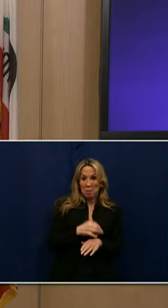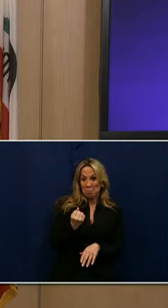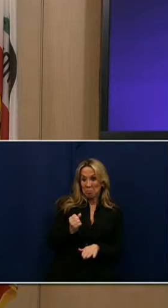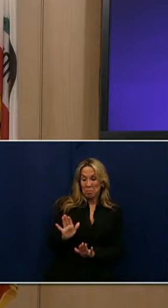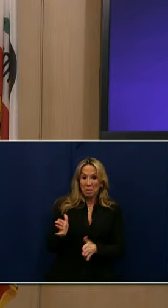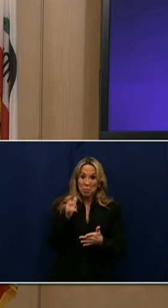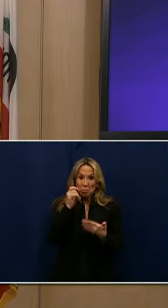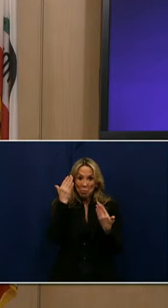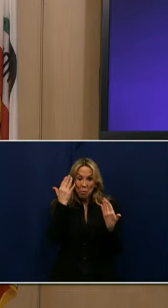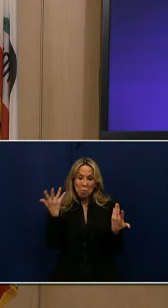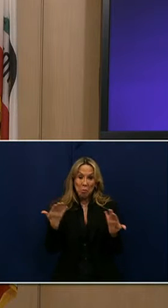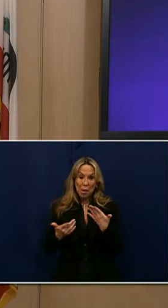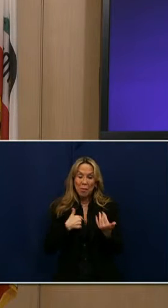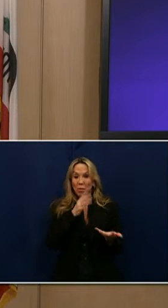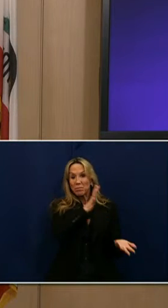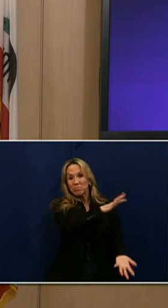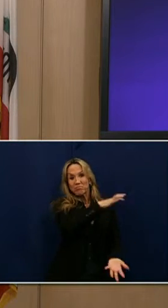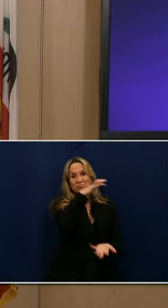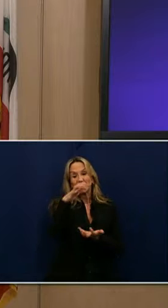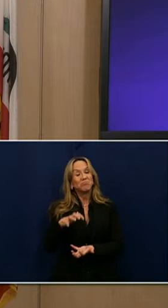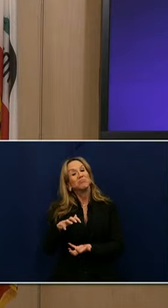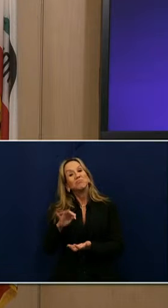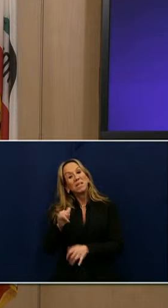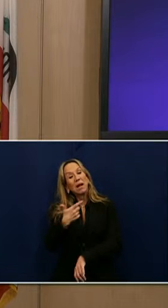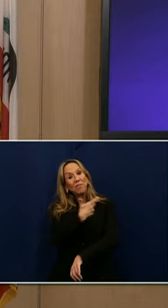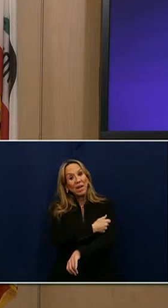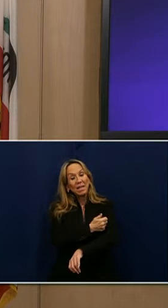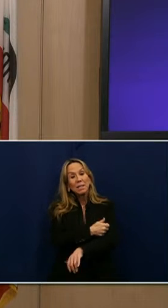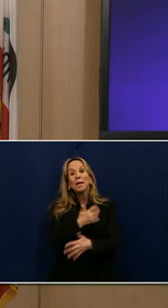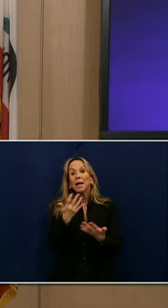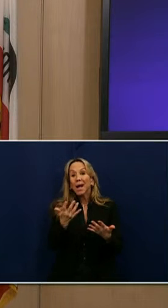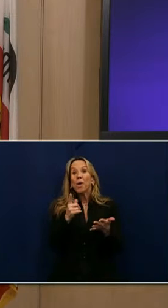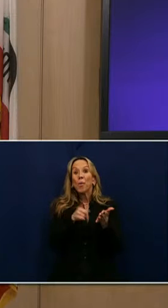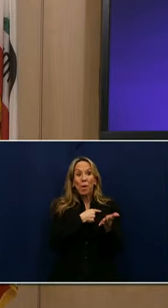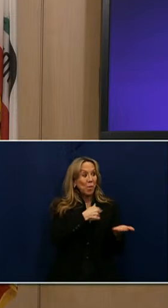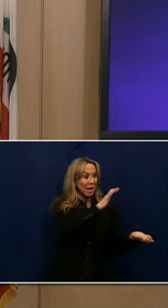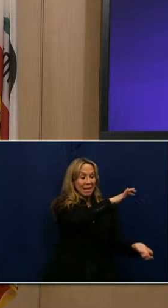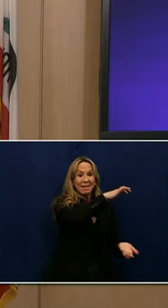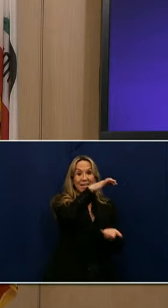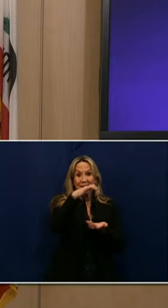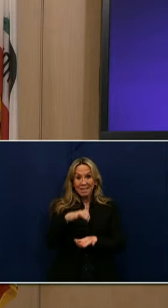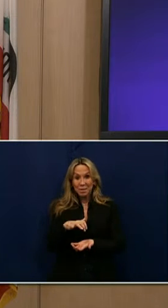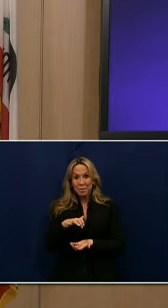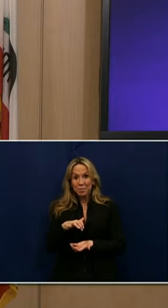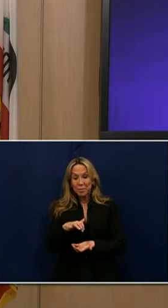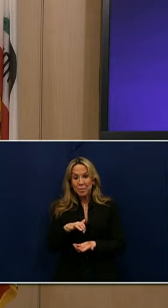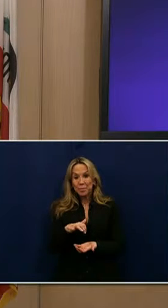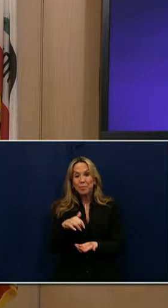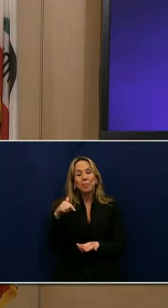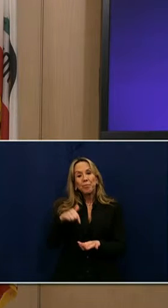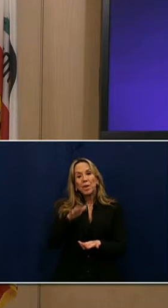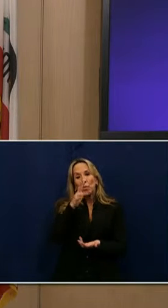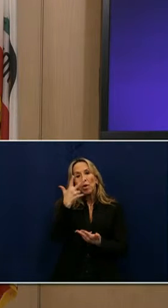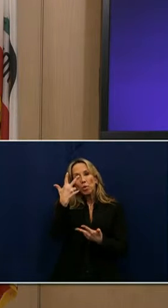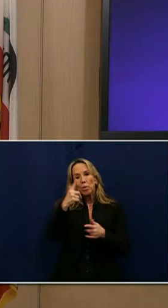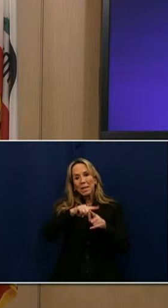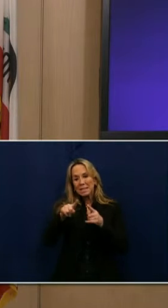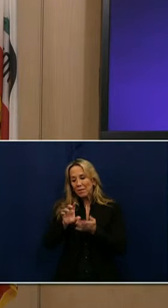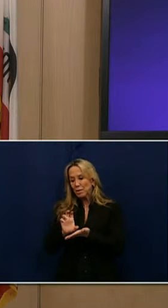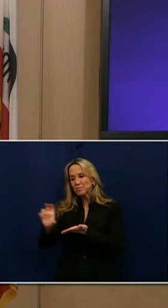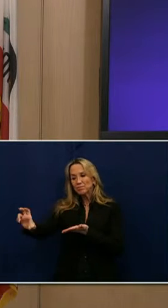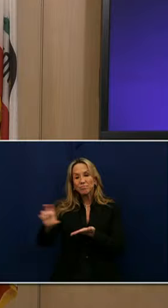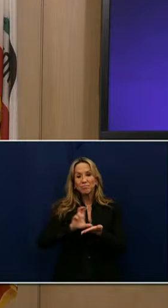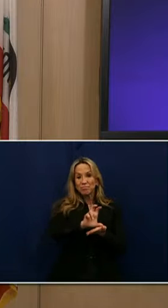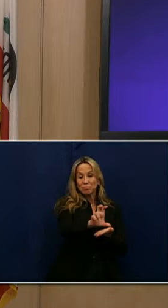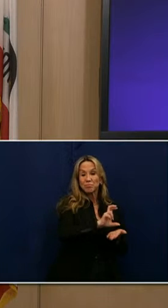even, that we will get vaccines. But once we get vaccines, those vaccines will go to 3 locations, and